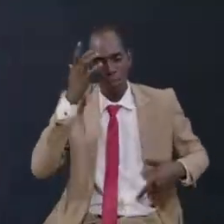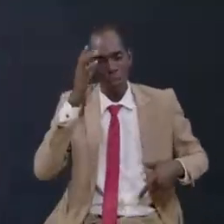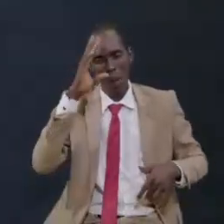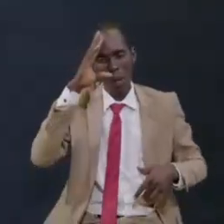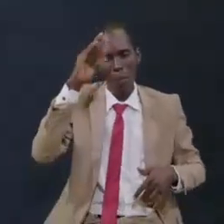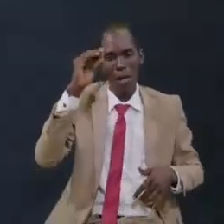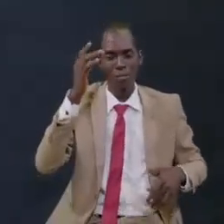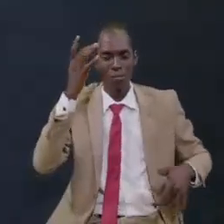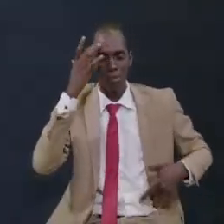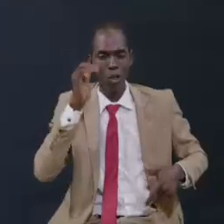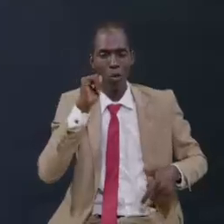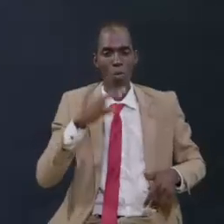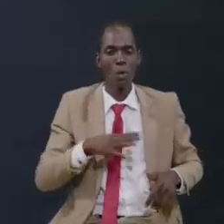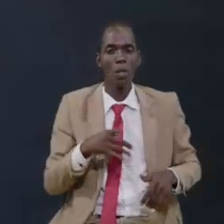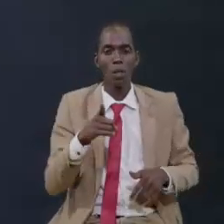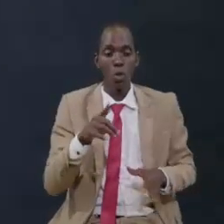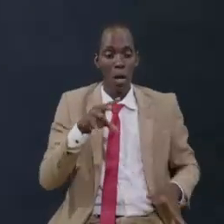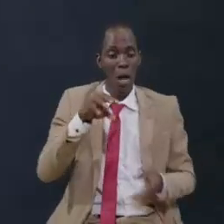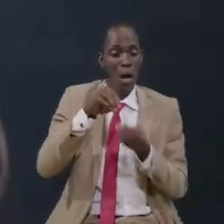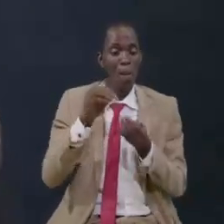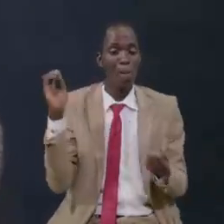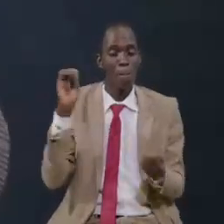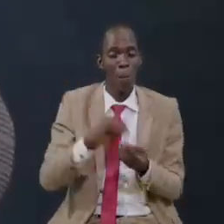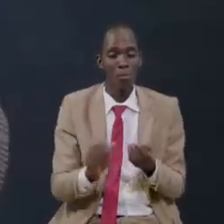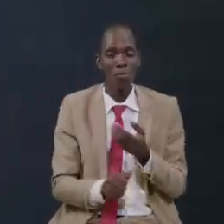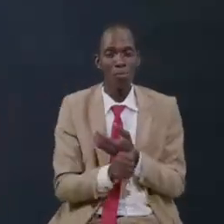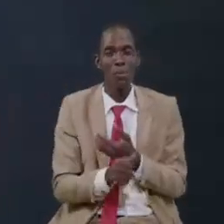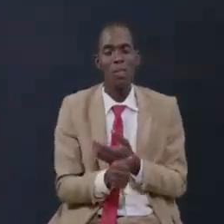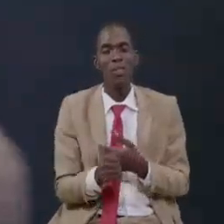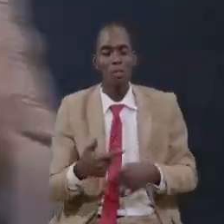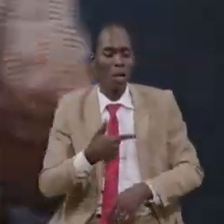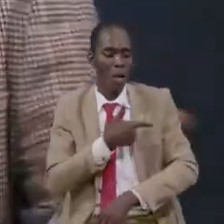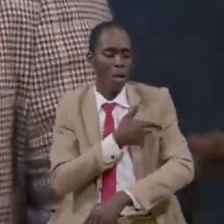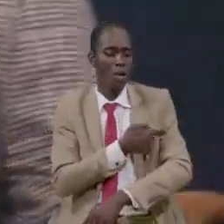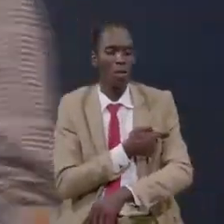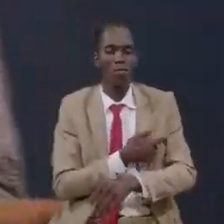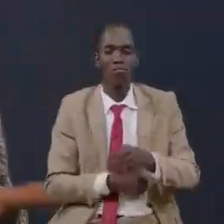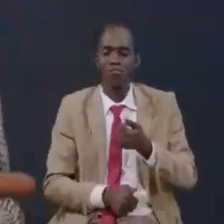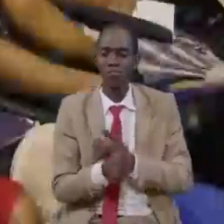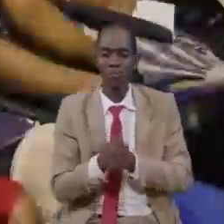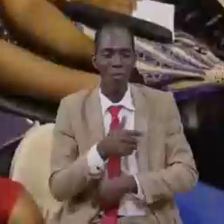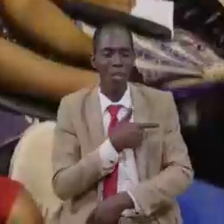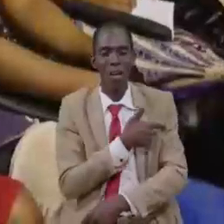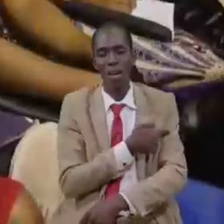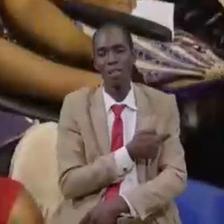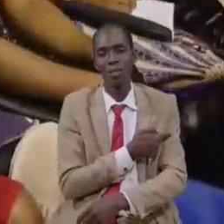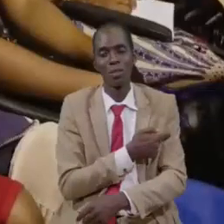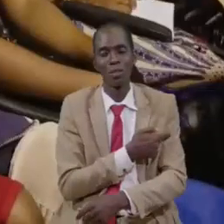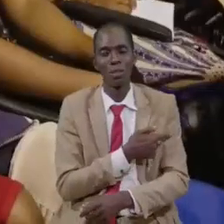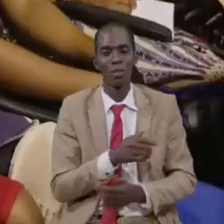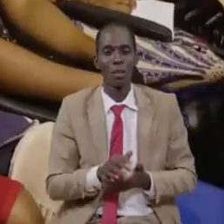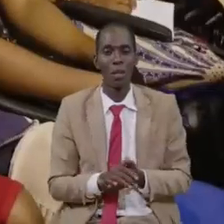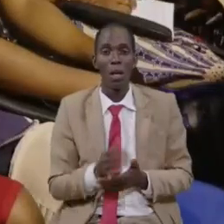of that forbidden drugs, dangerous drugs, substance, and every now